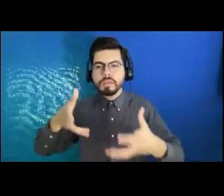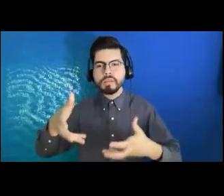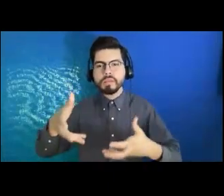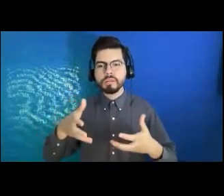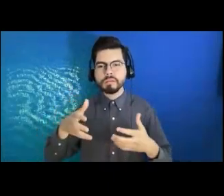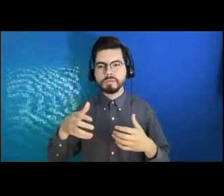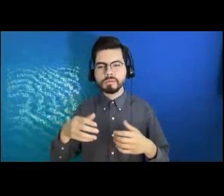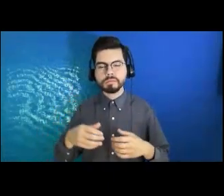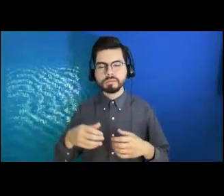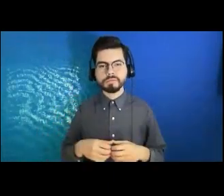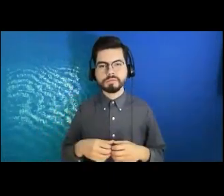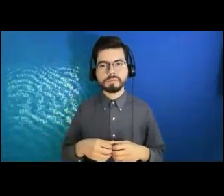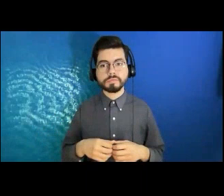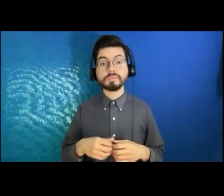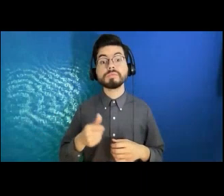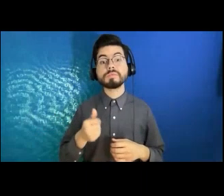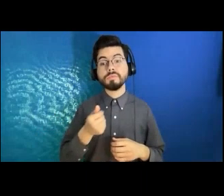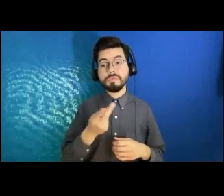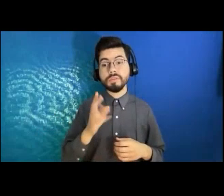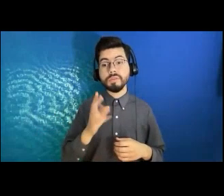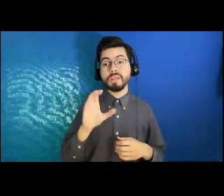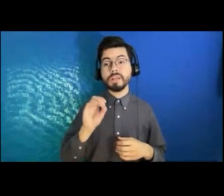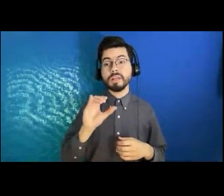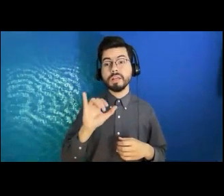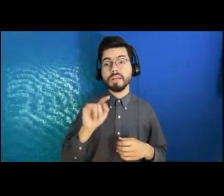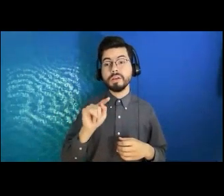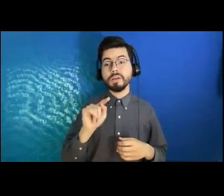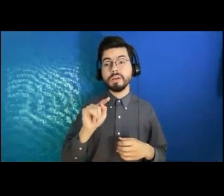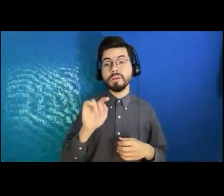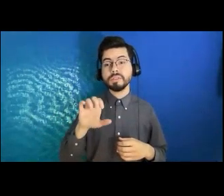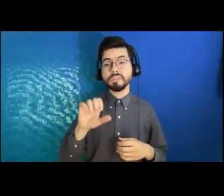Then a couple coyotes got a few scraps right at the end.